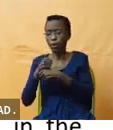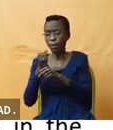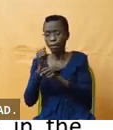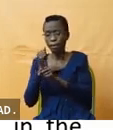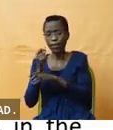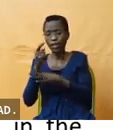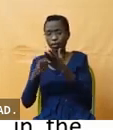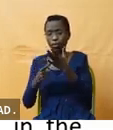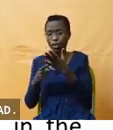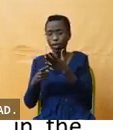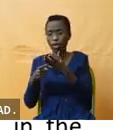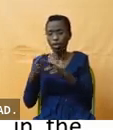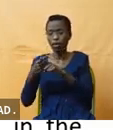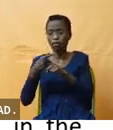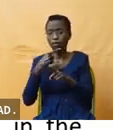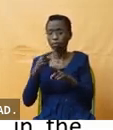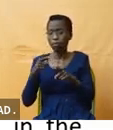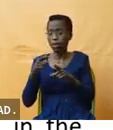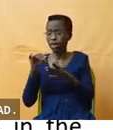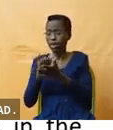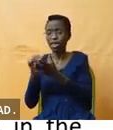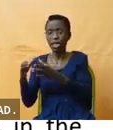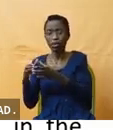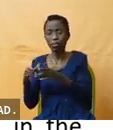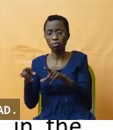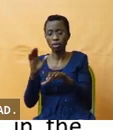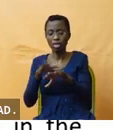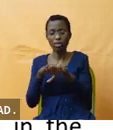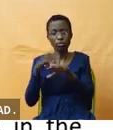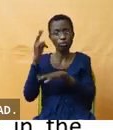getting from the suppliers? Are they even fit for use?